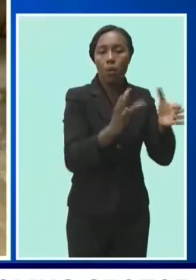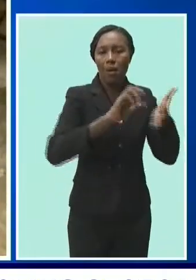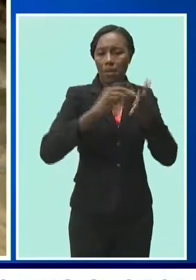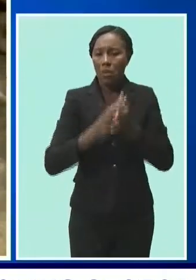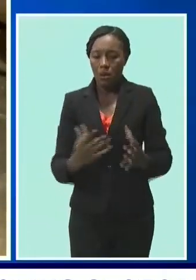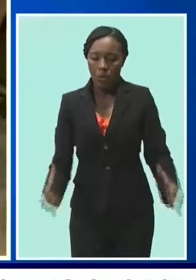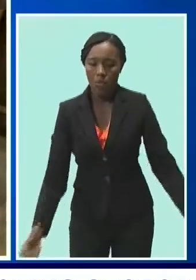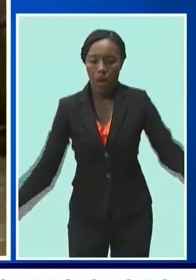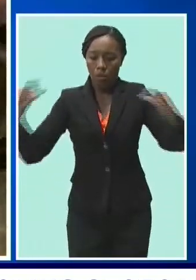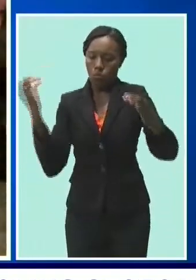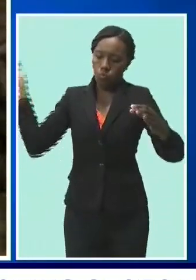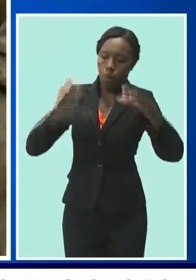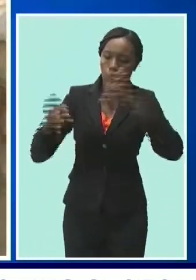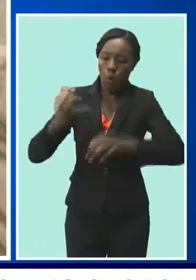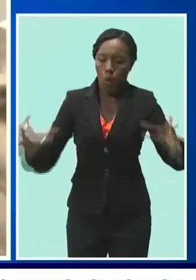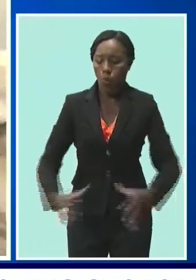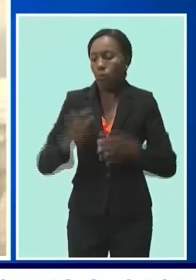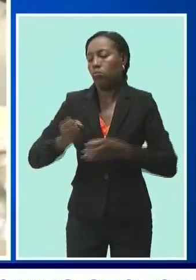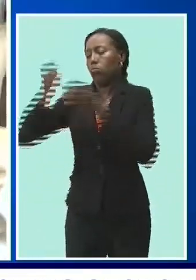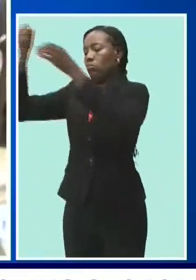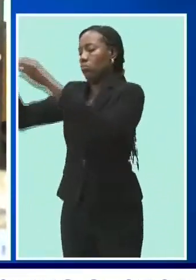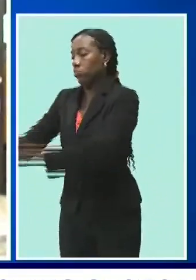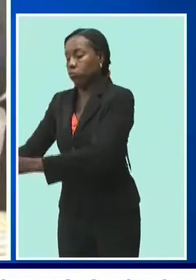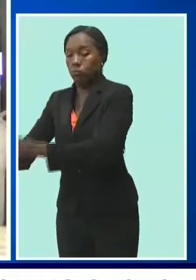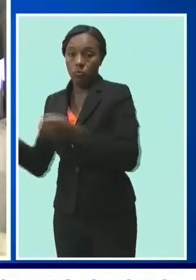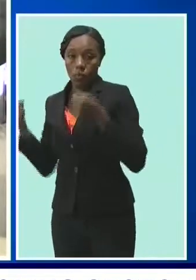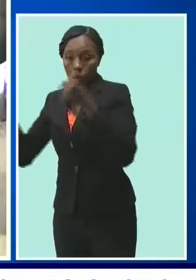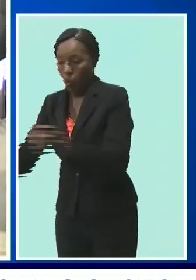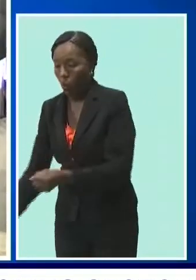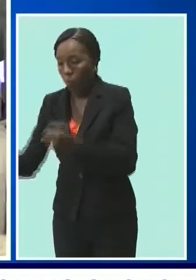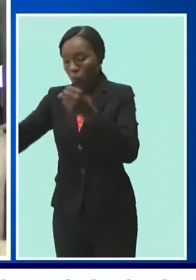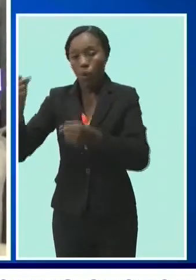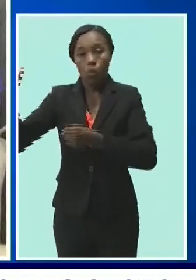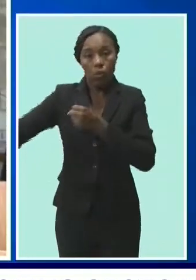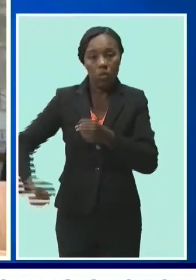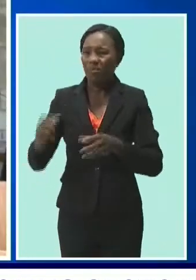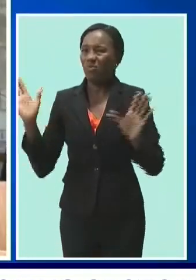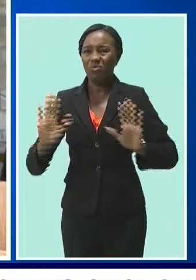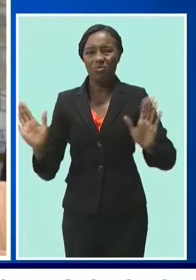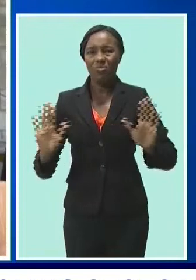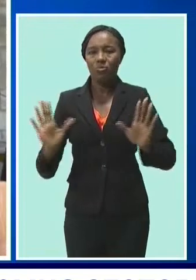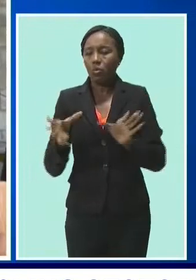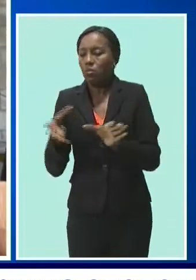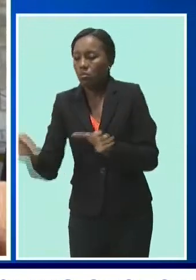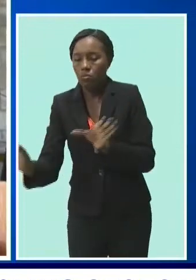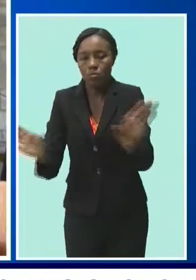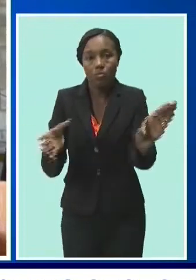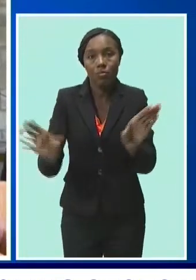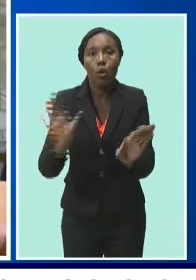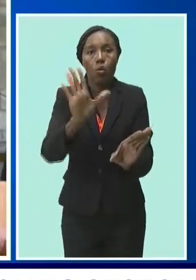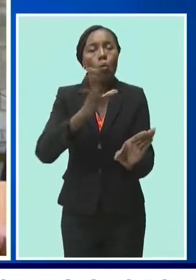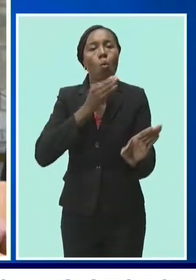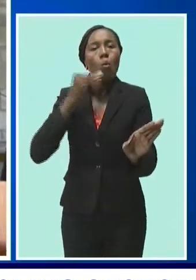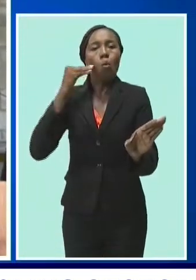bag and put it outside for sanitation. If you separate the items at household,